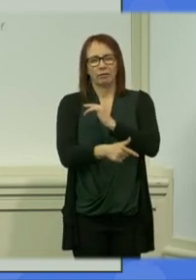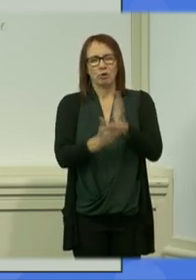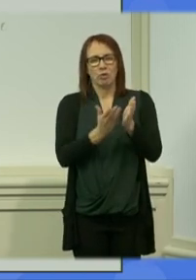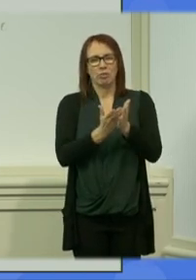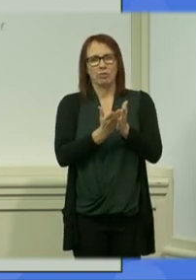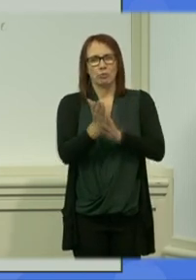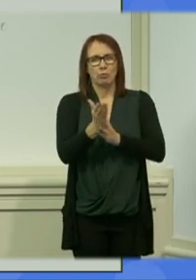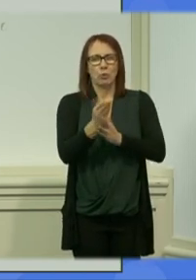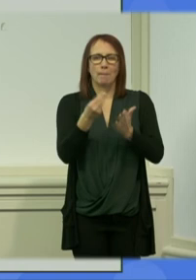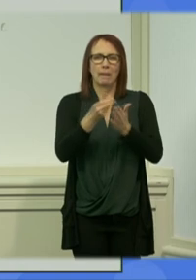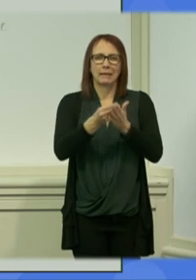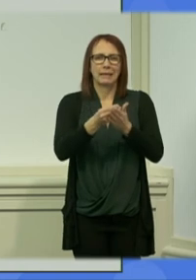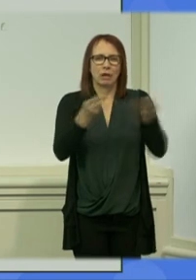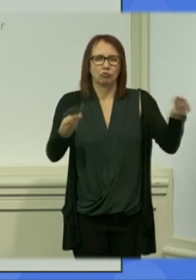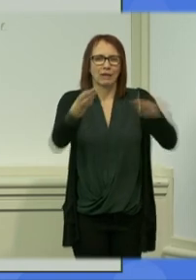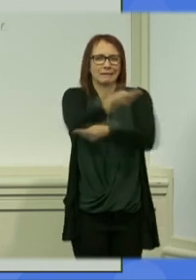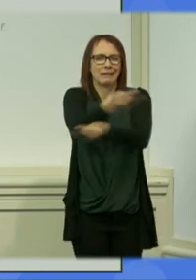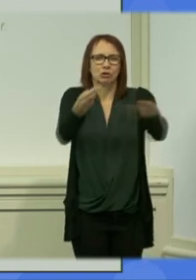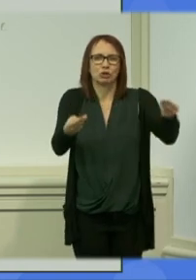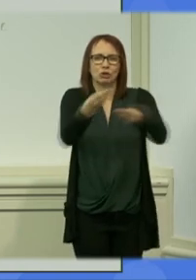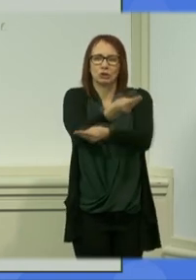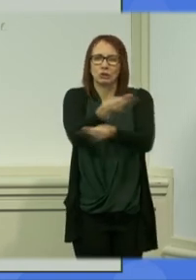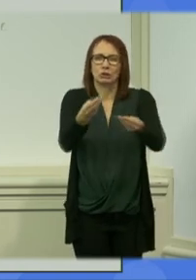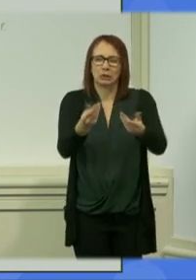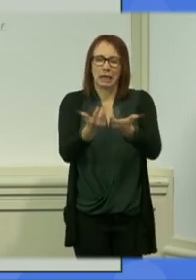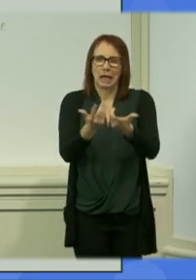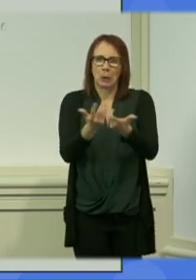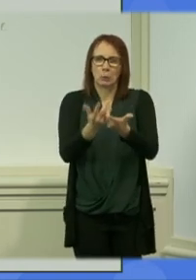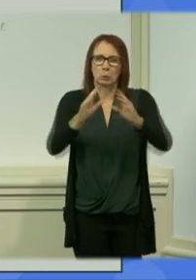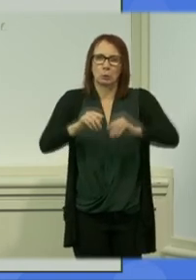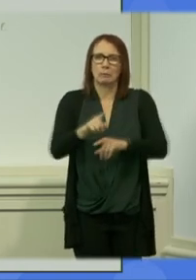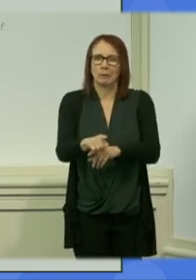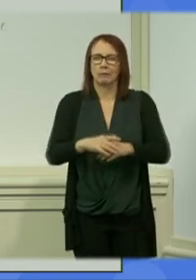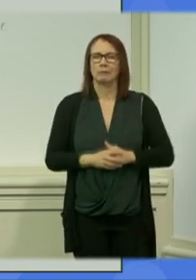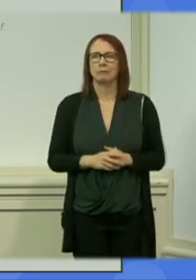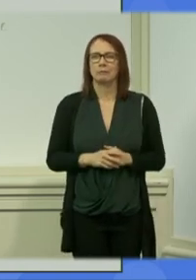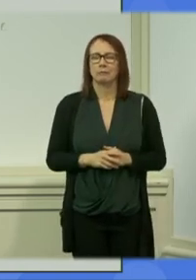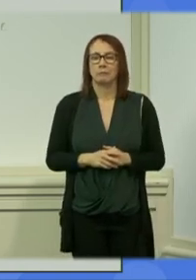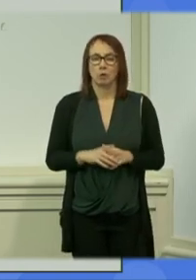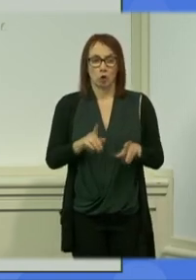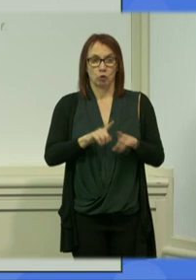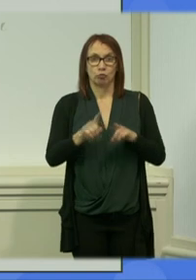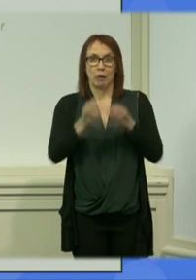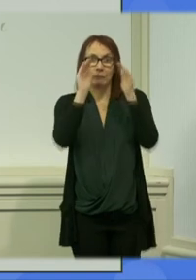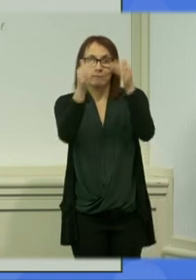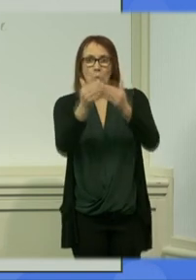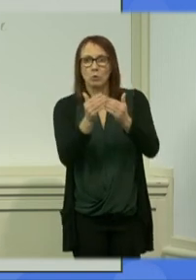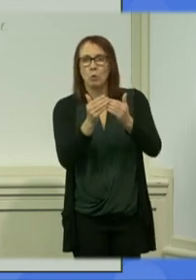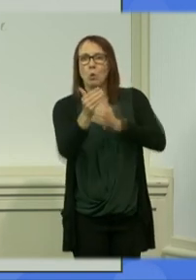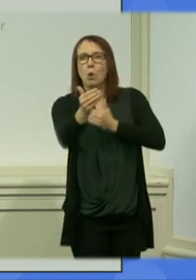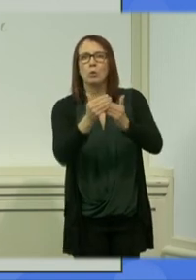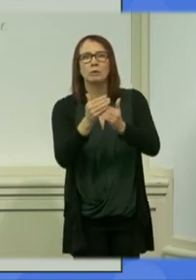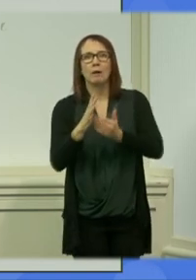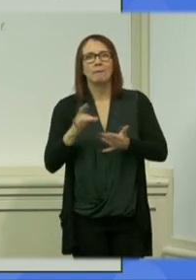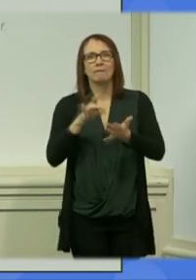would discourage that. Or promoting long-term saving and investment and penalize short-termism. We already have tax incentives